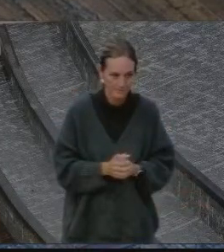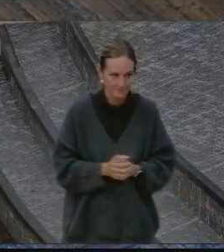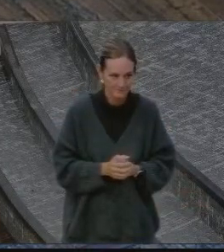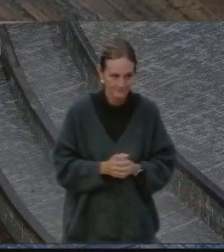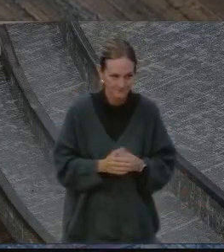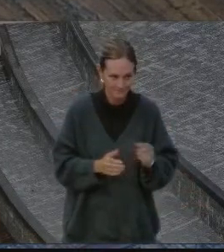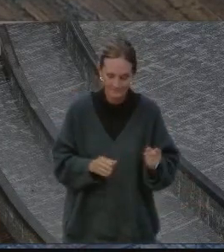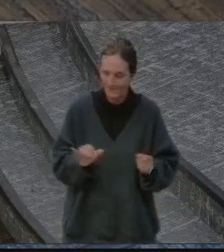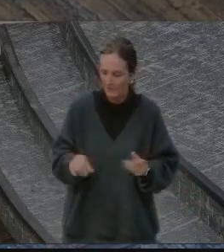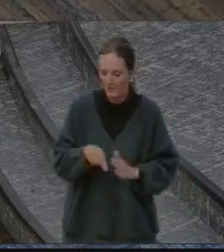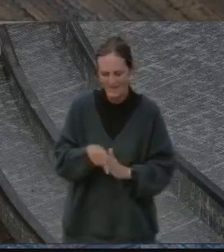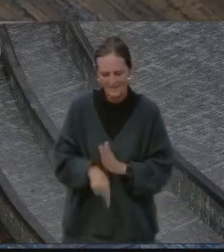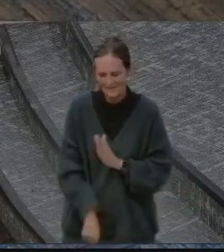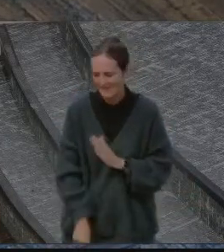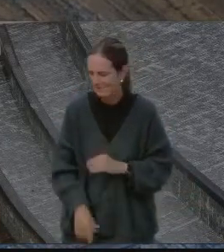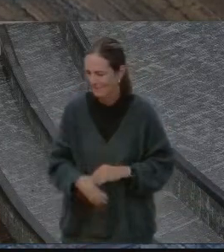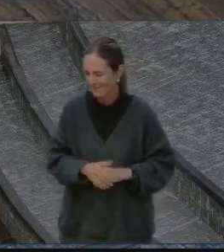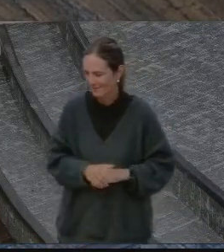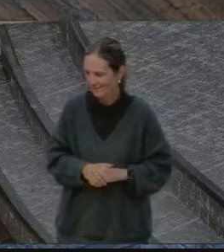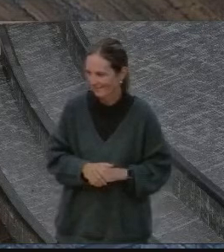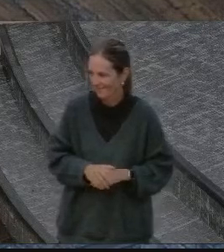That's a deep question.